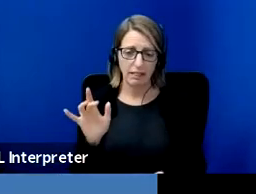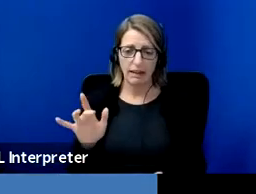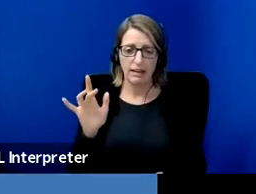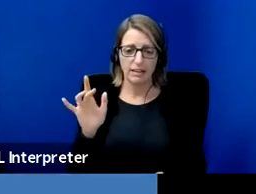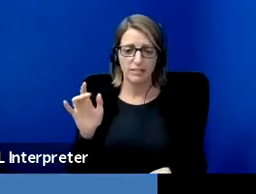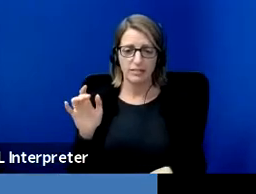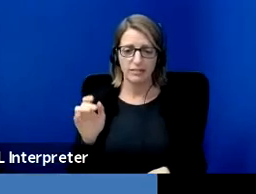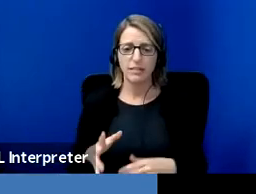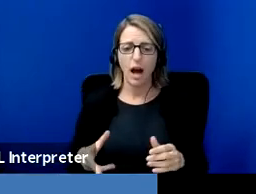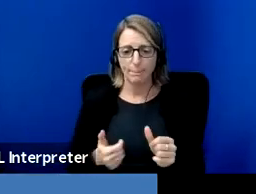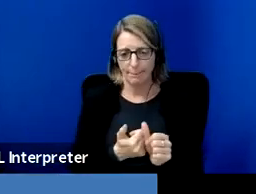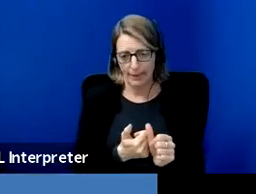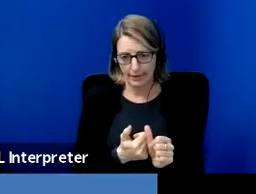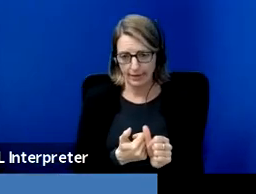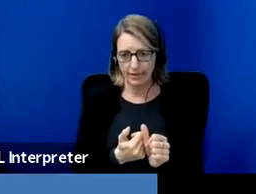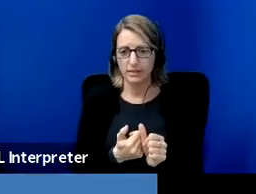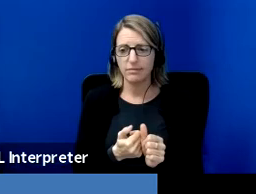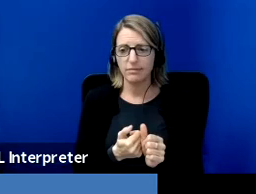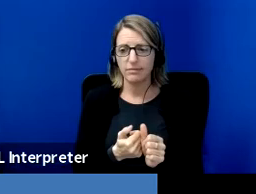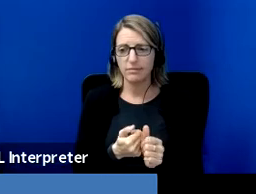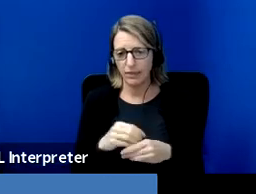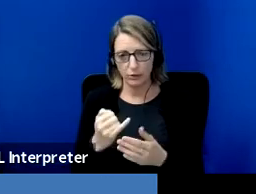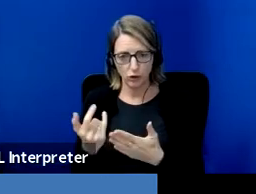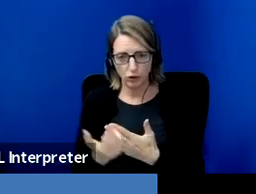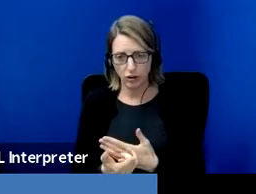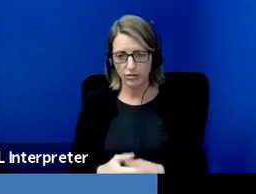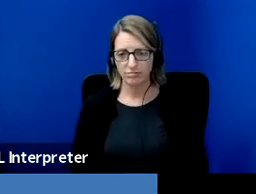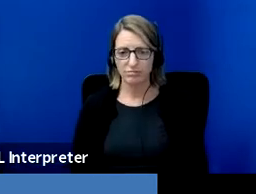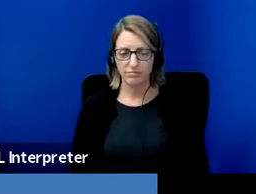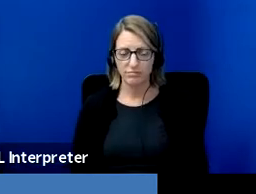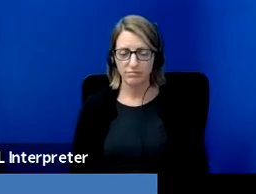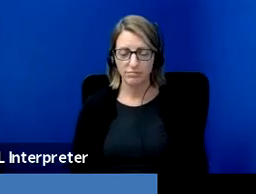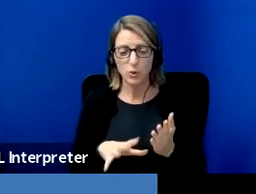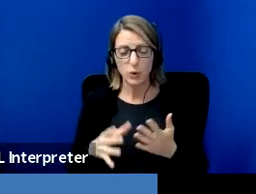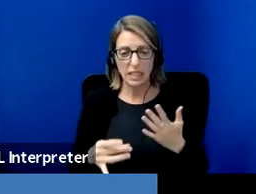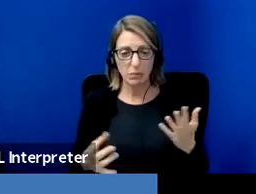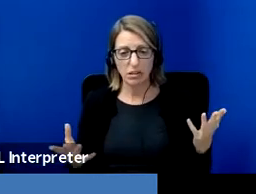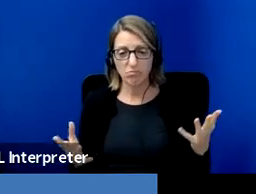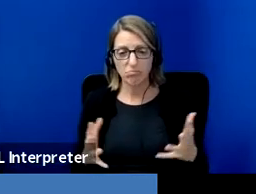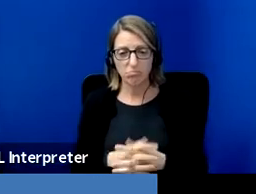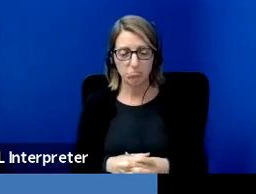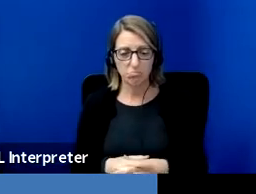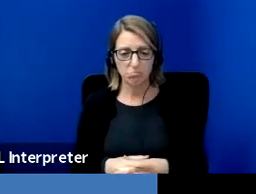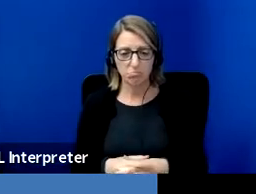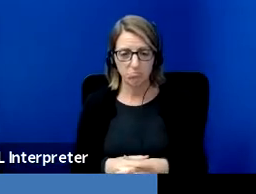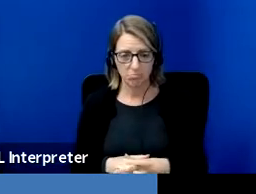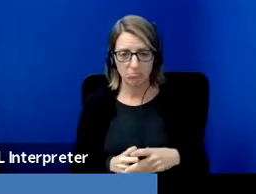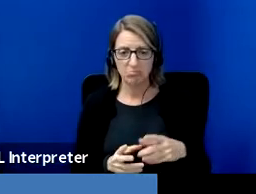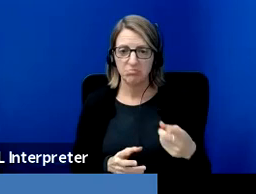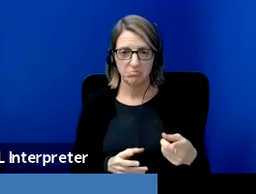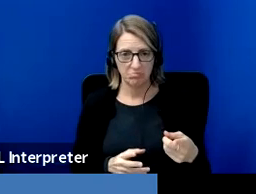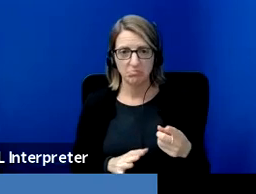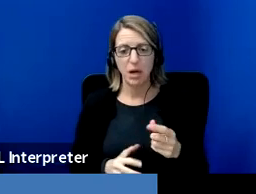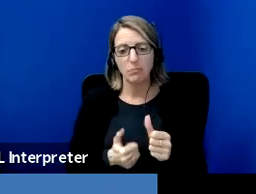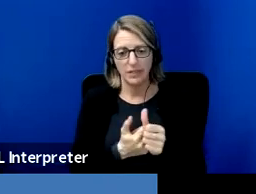got updated in their journal. So let's go student sample. Got updated in their journal.